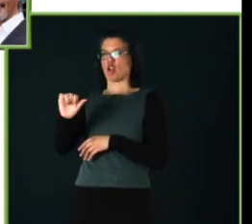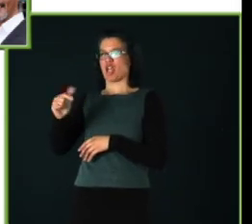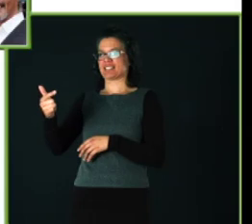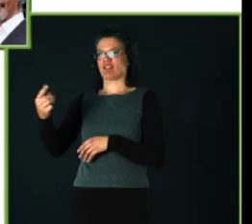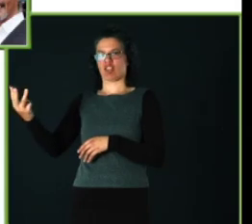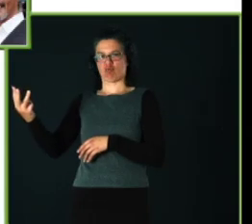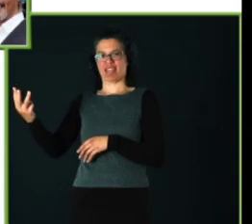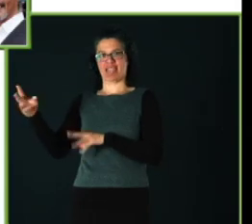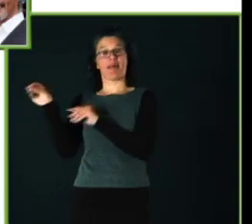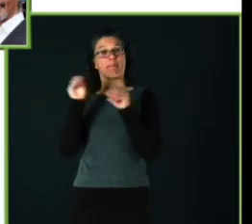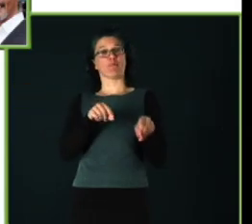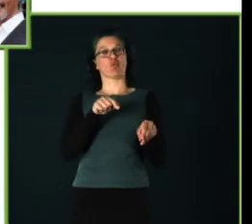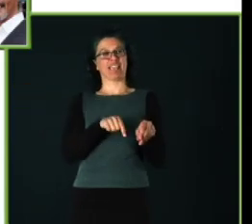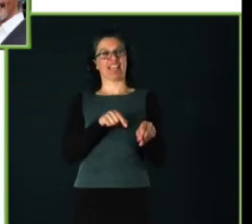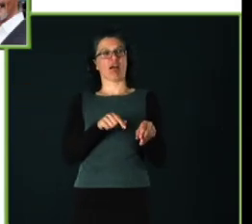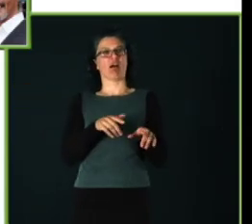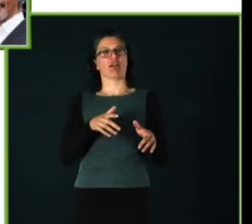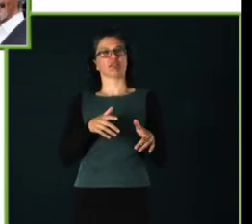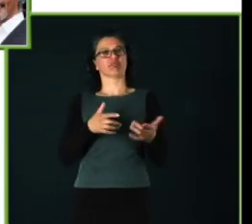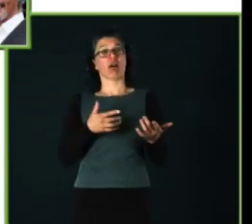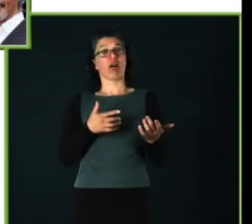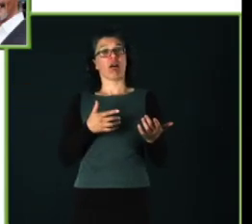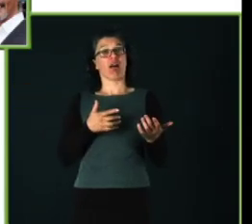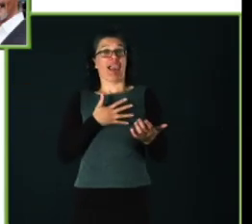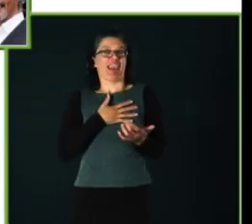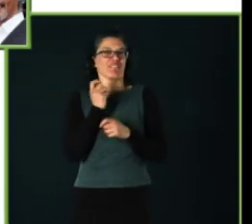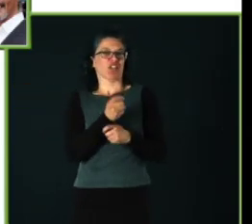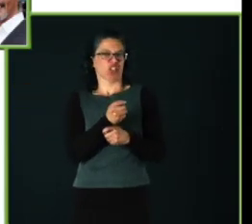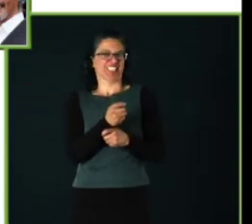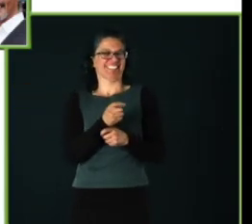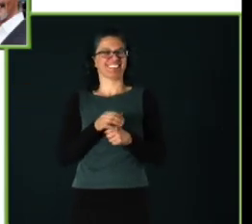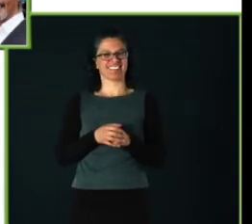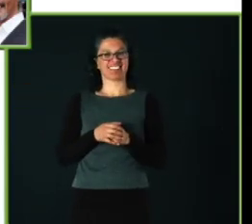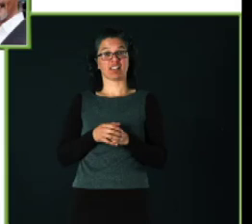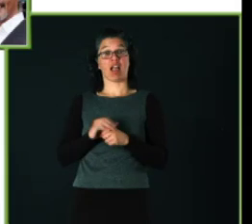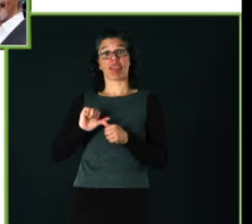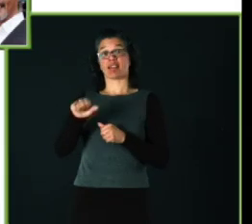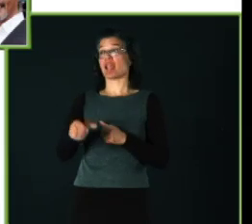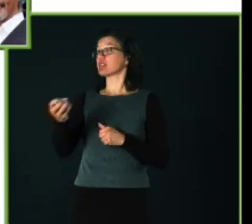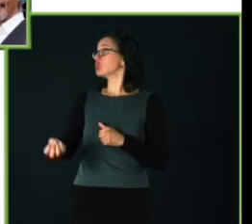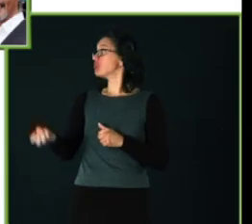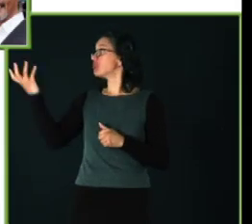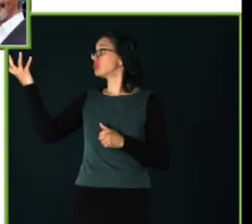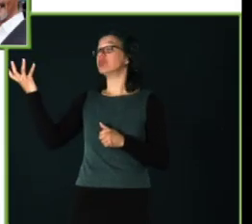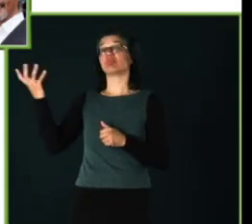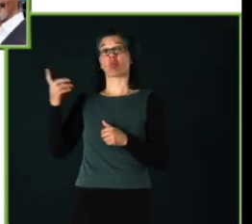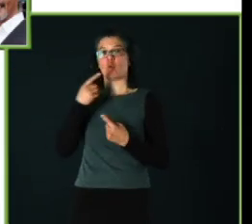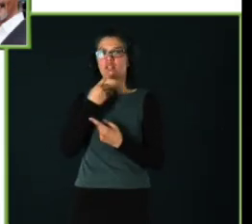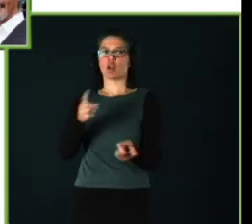Carruth House. I love my fishing. And the next slide will tell you why I'm doing this.